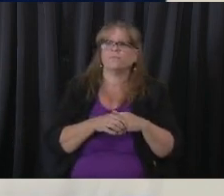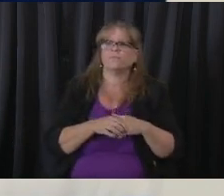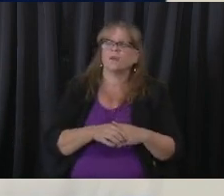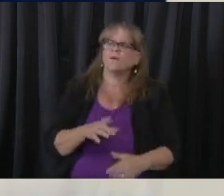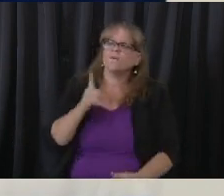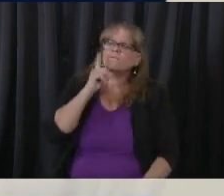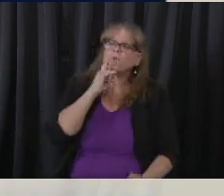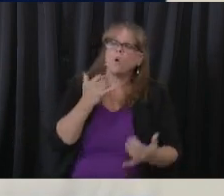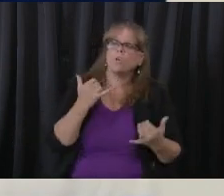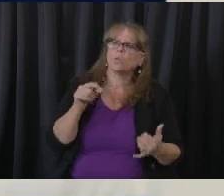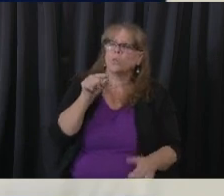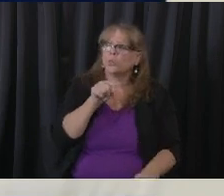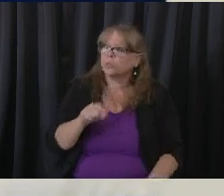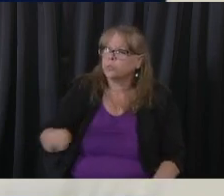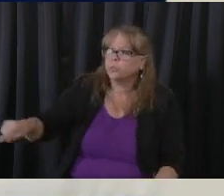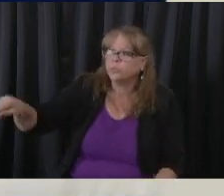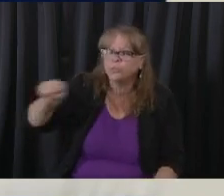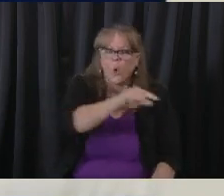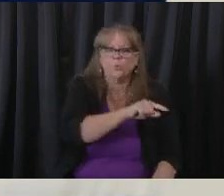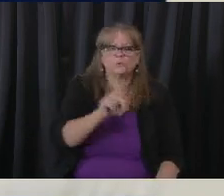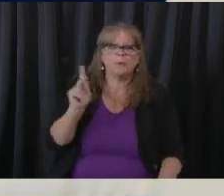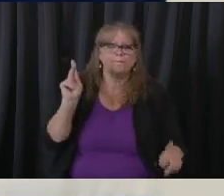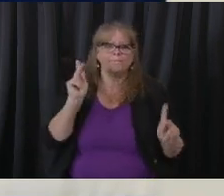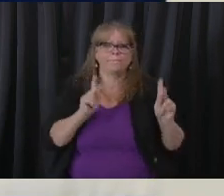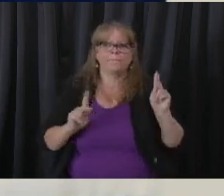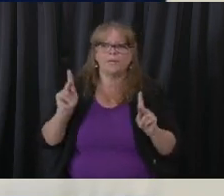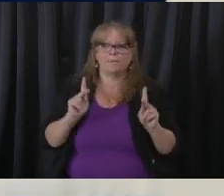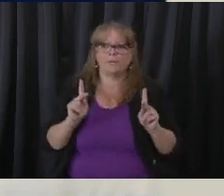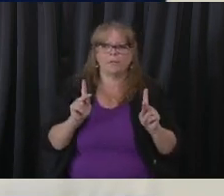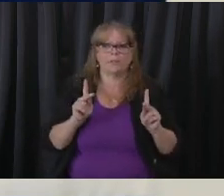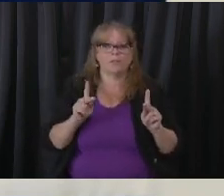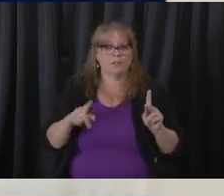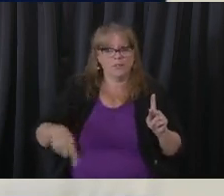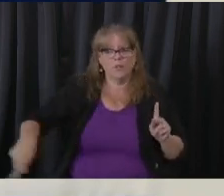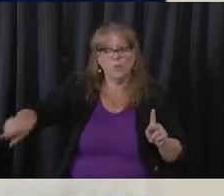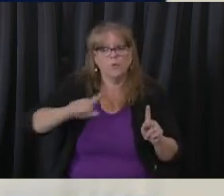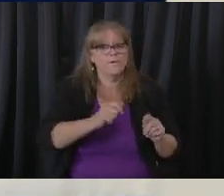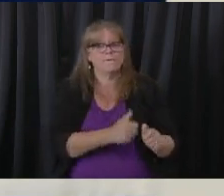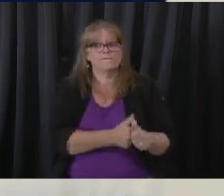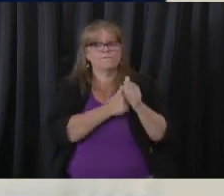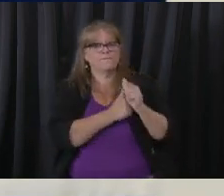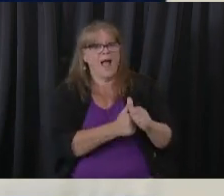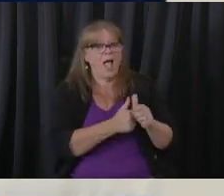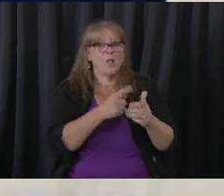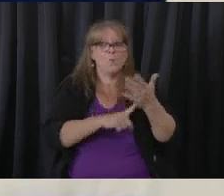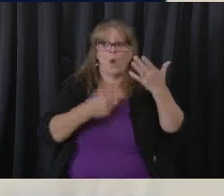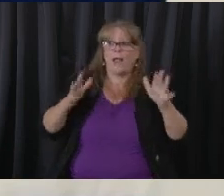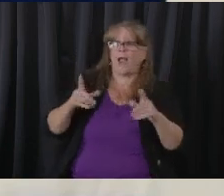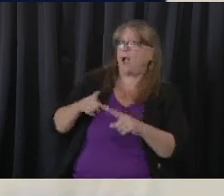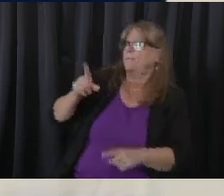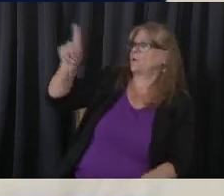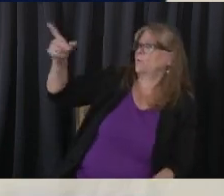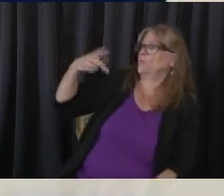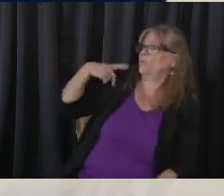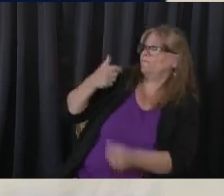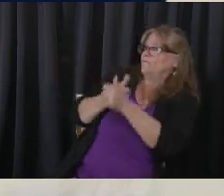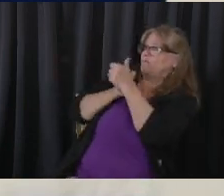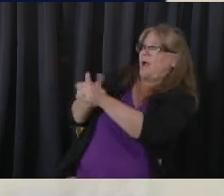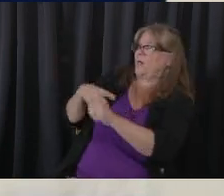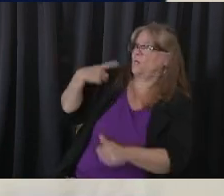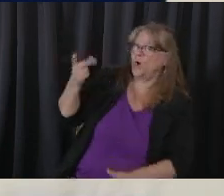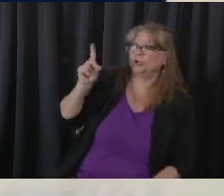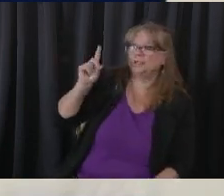follow, what's going on in the White House in Washington, D.C., which I think is most Americans, this should be a wake-up call for all of us. It shows that the virus plays no favorites.